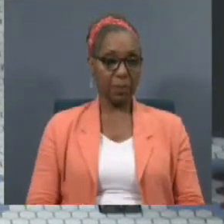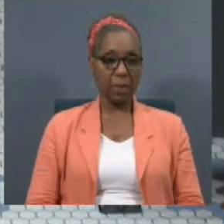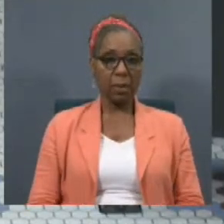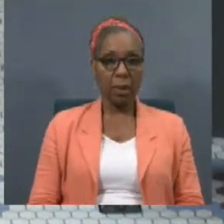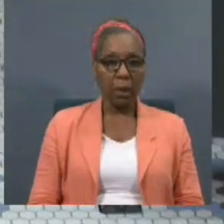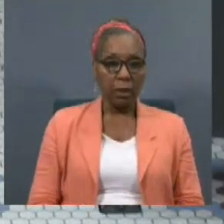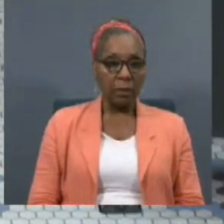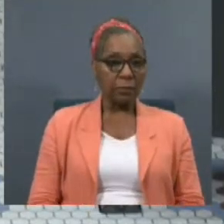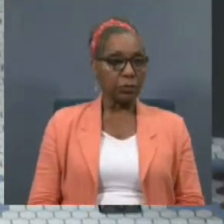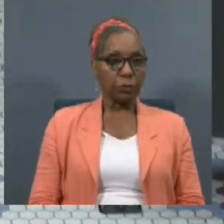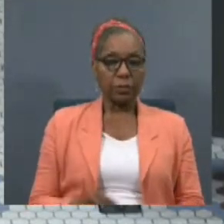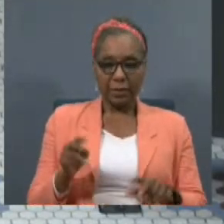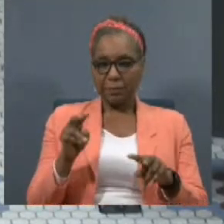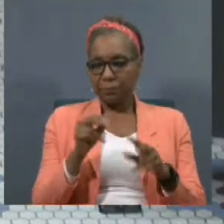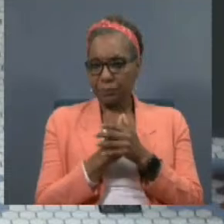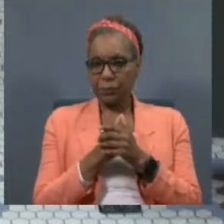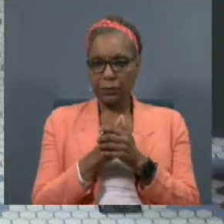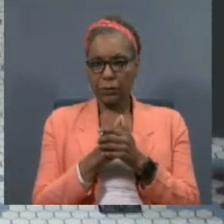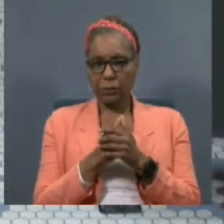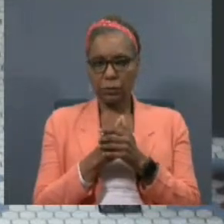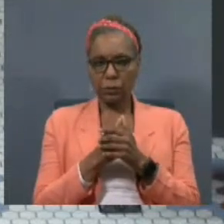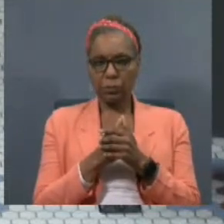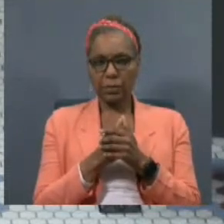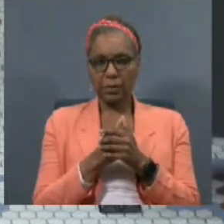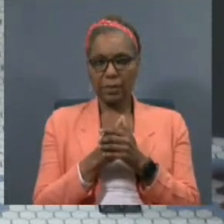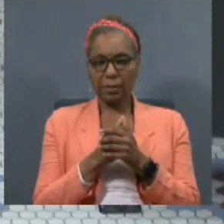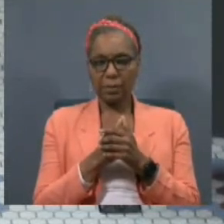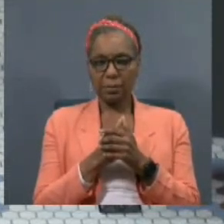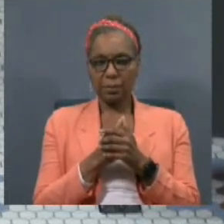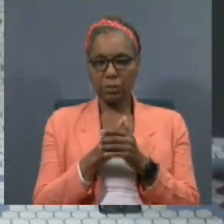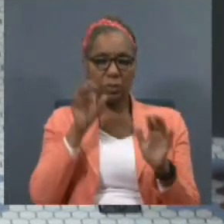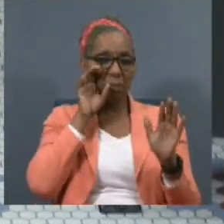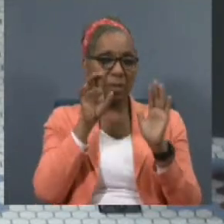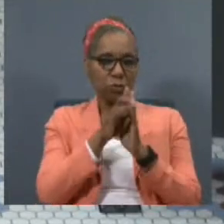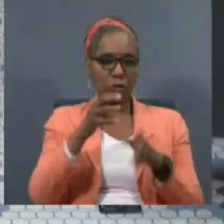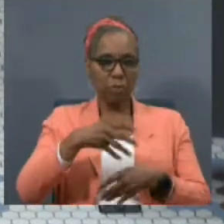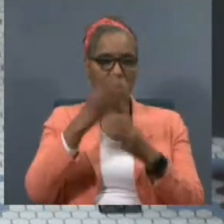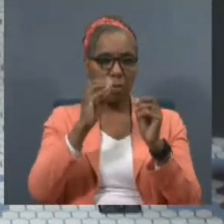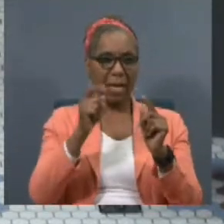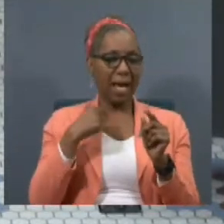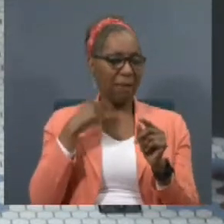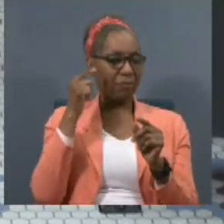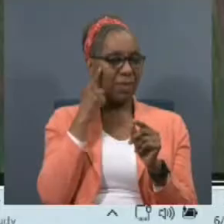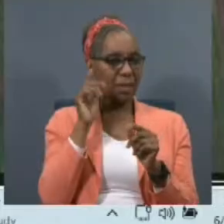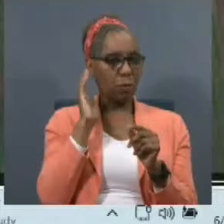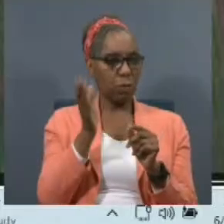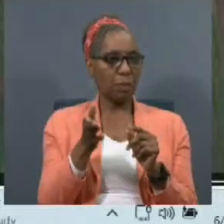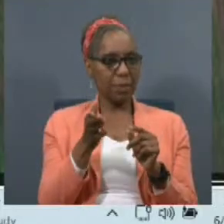to the survey that was pulled up previously? I think it's going to be the